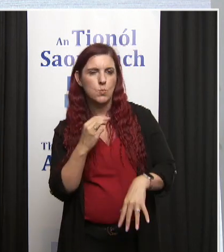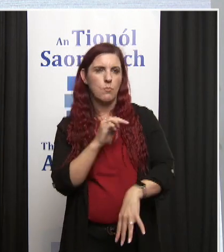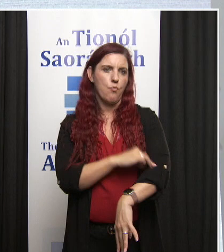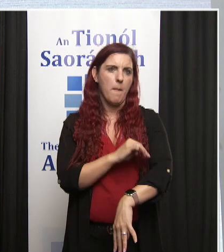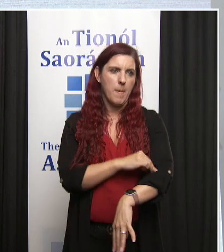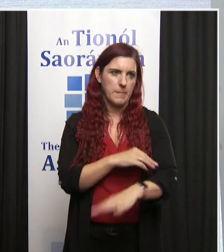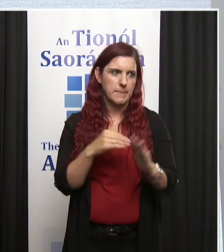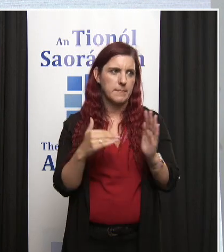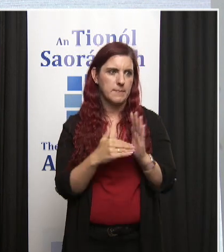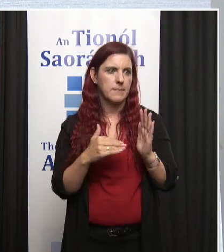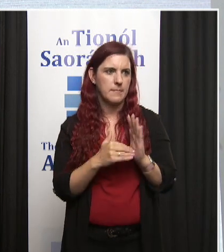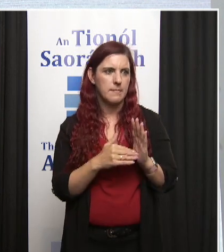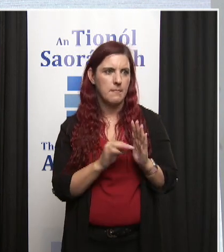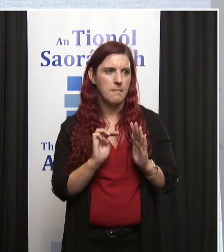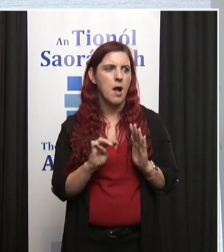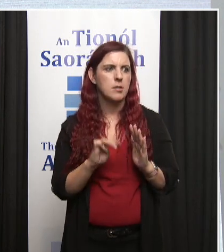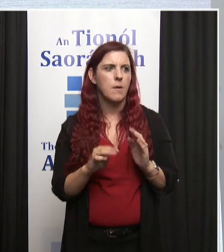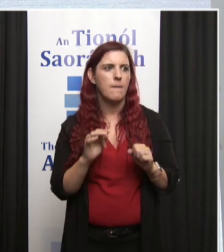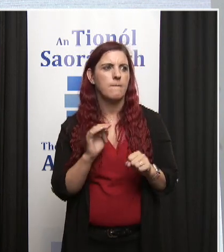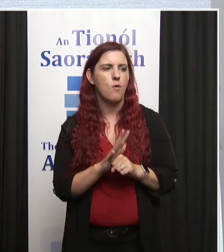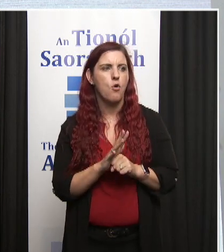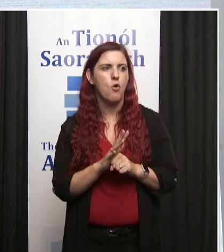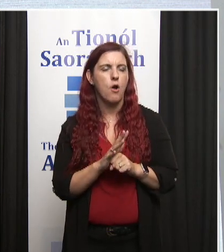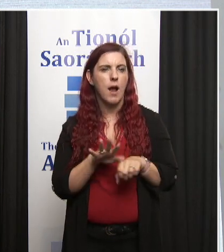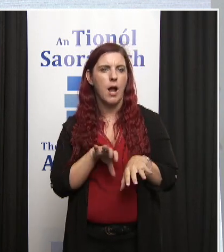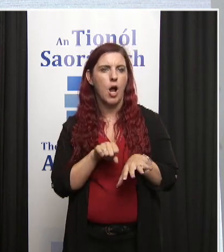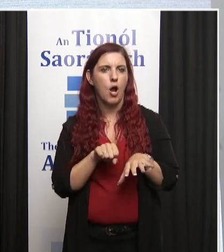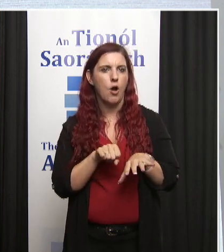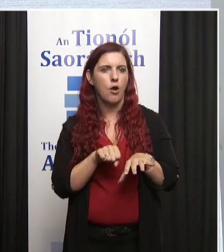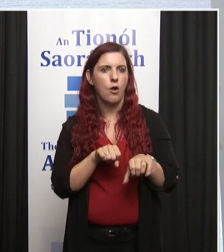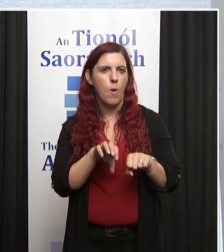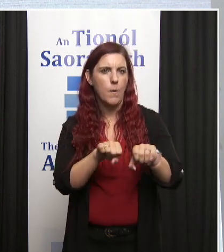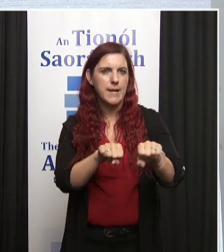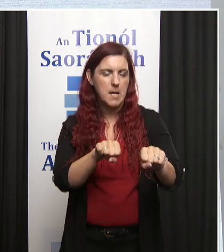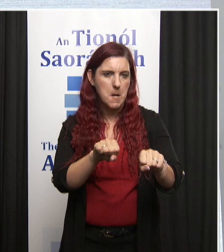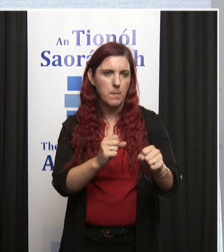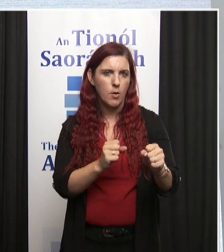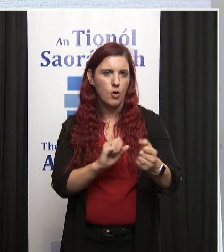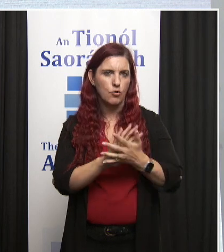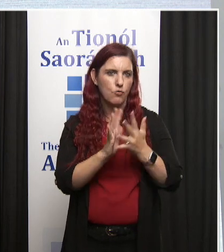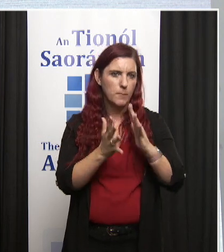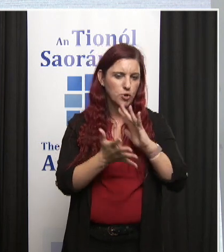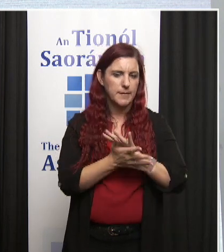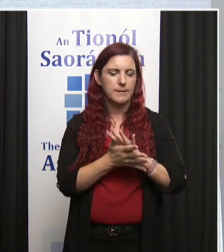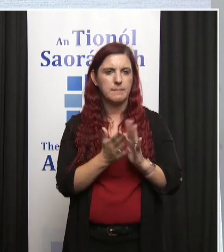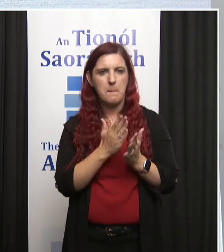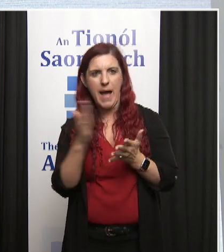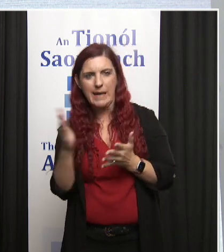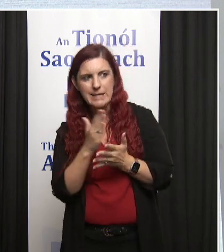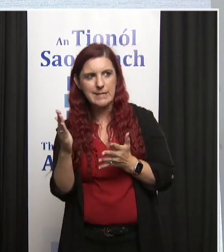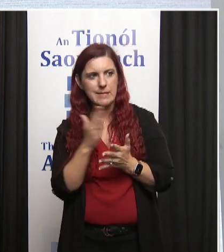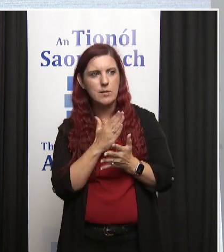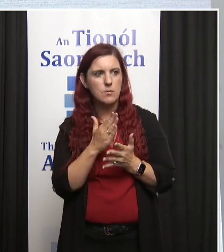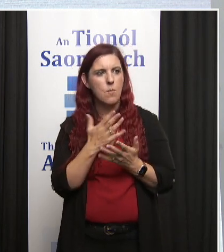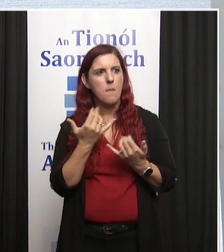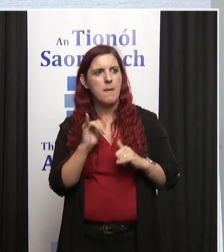problems, potential for cronyism and corruption and bias and so forth. So there